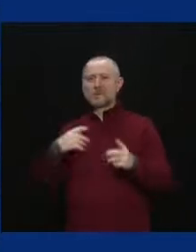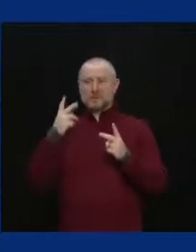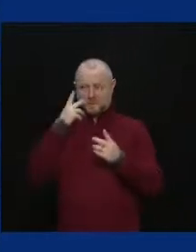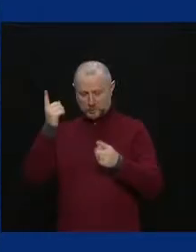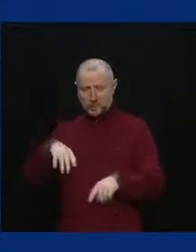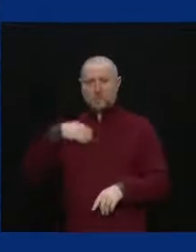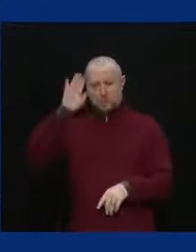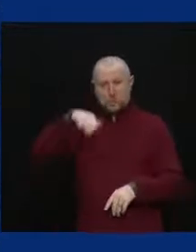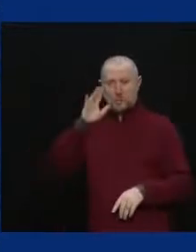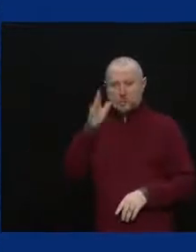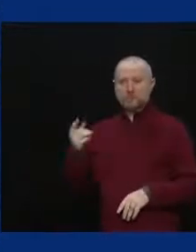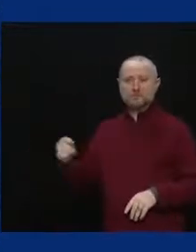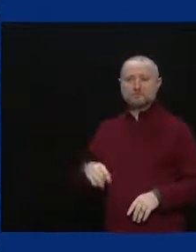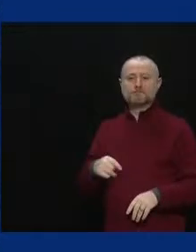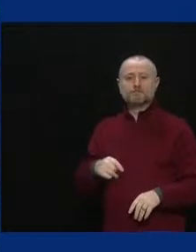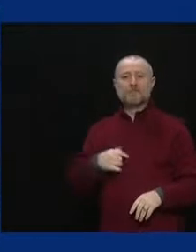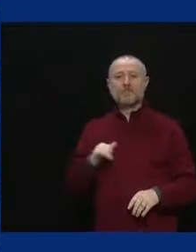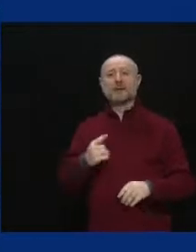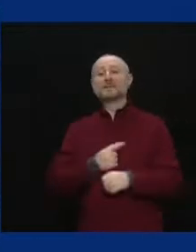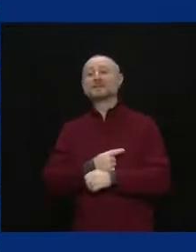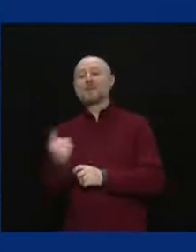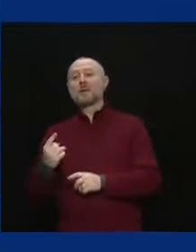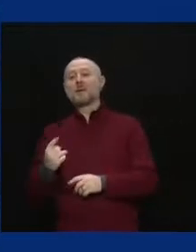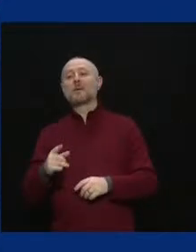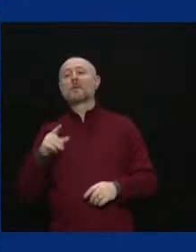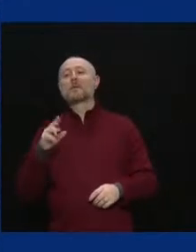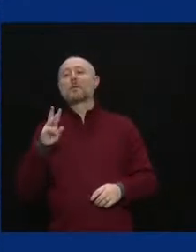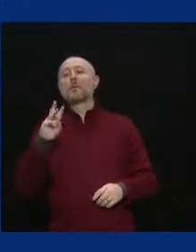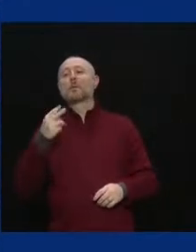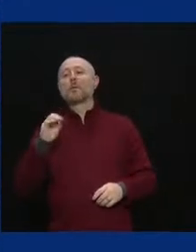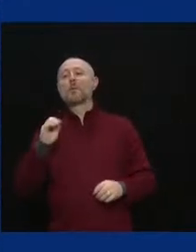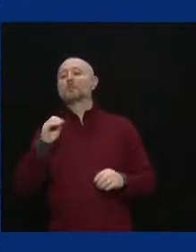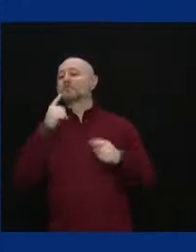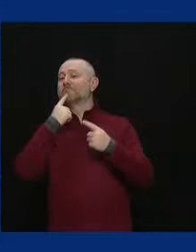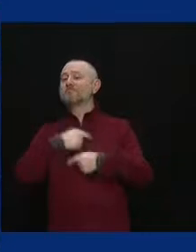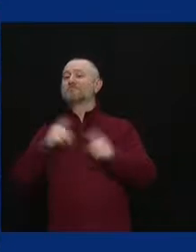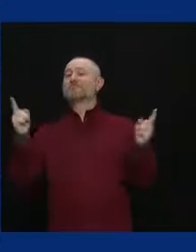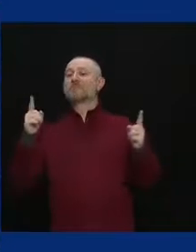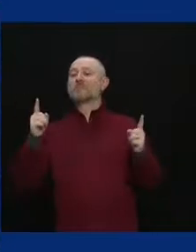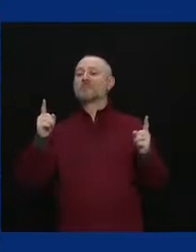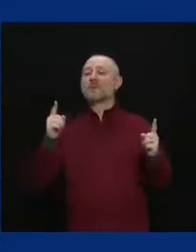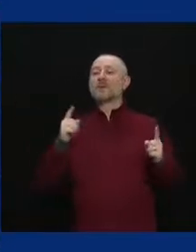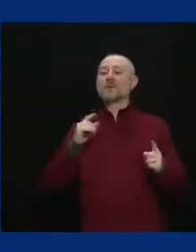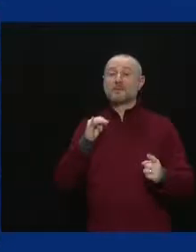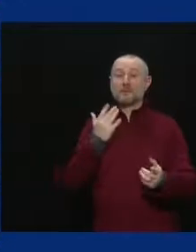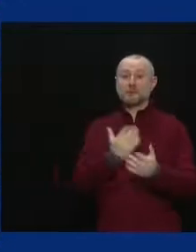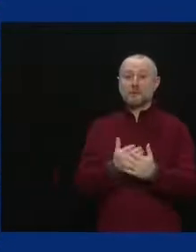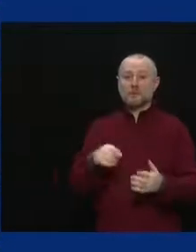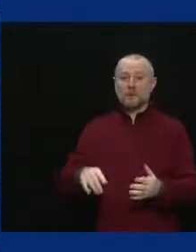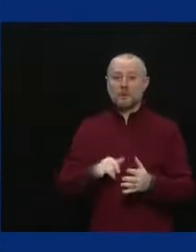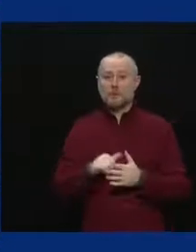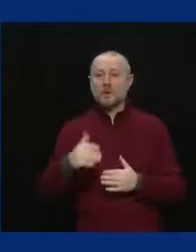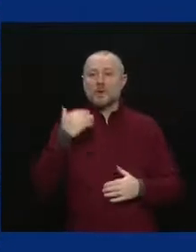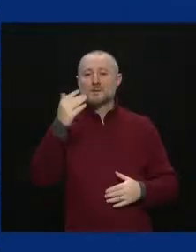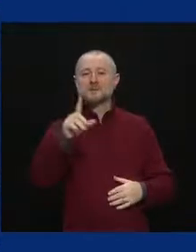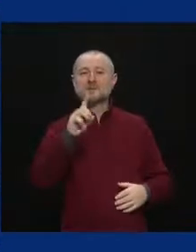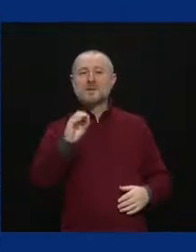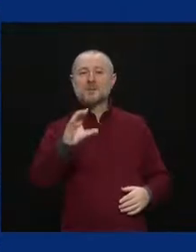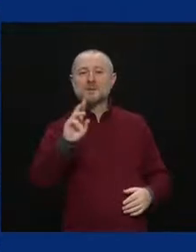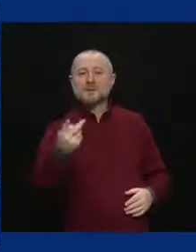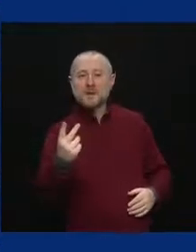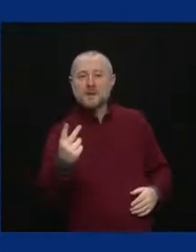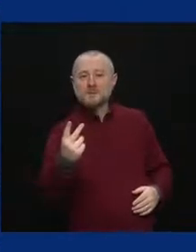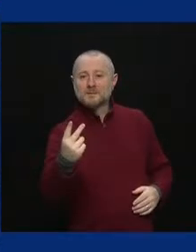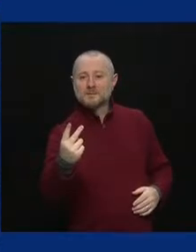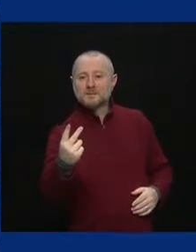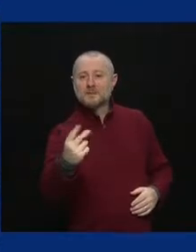steps literally the day the first case arrived in New York State, which was December 2nd, and announced the